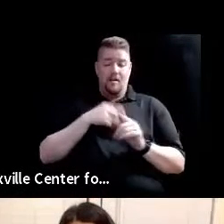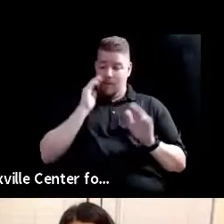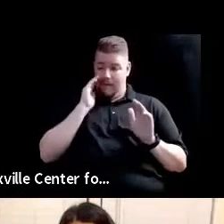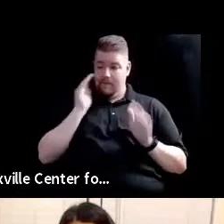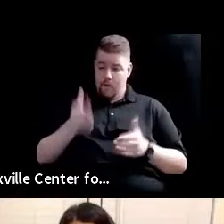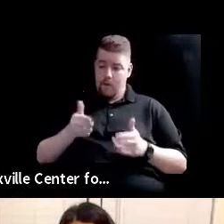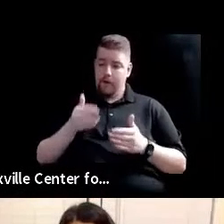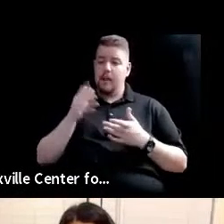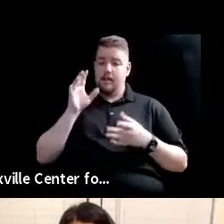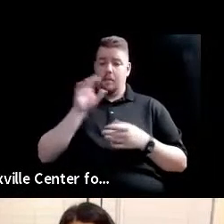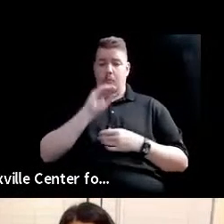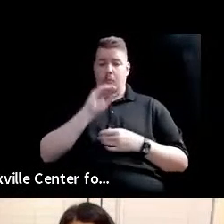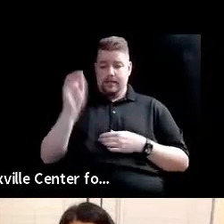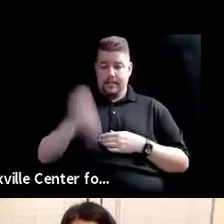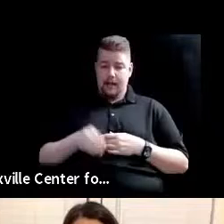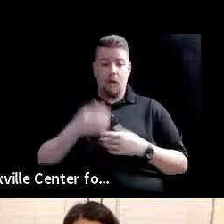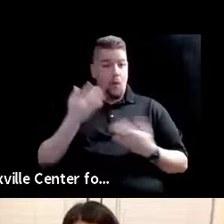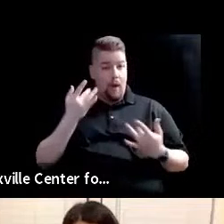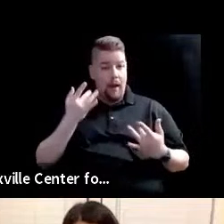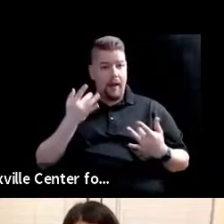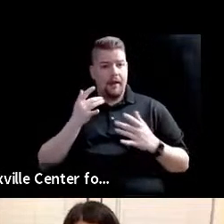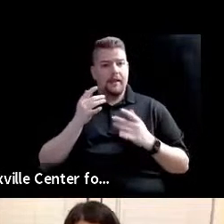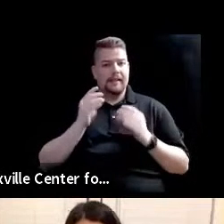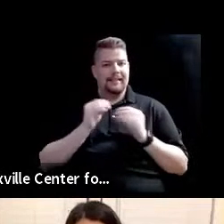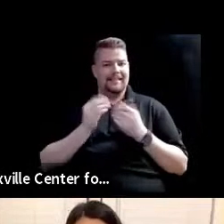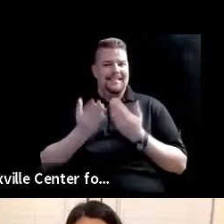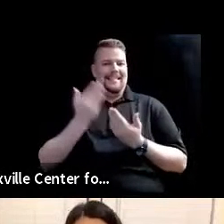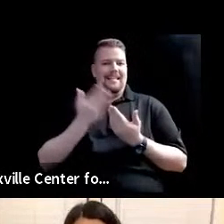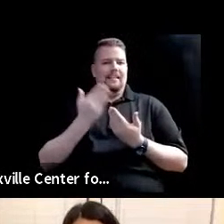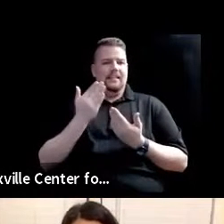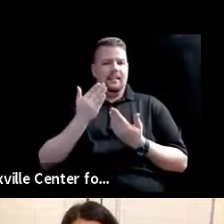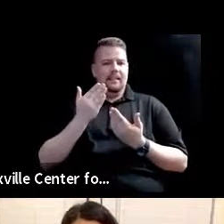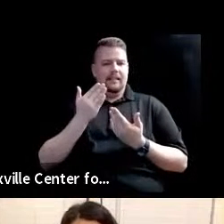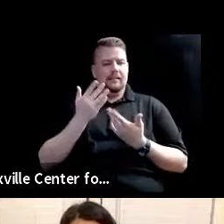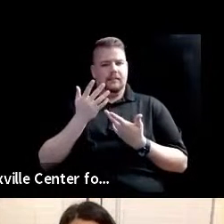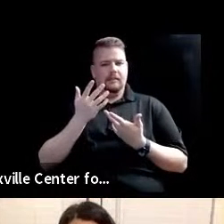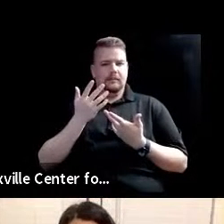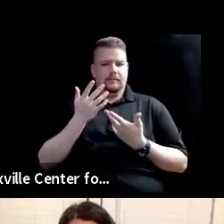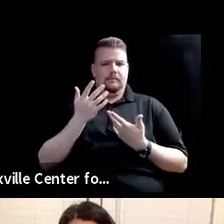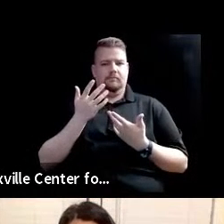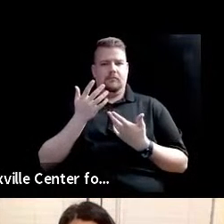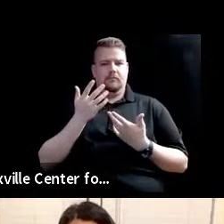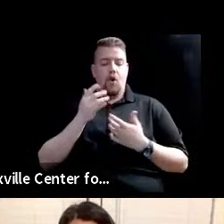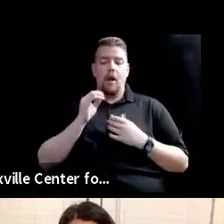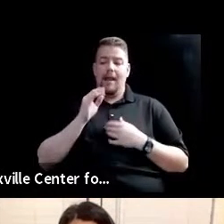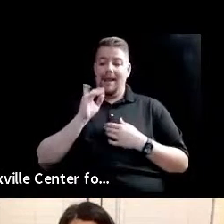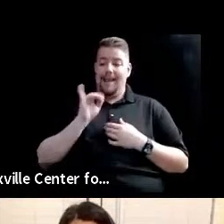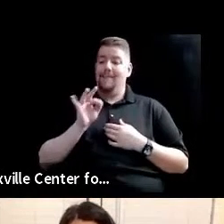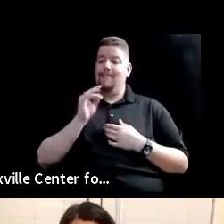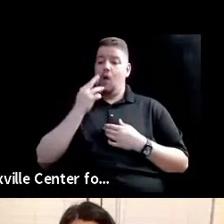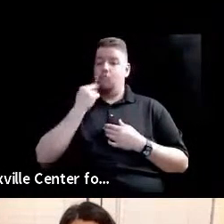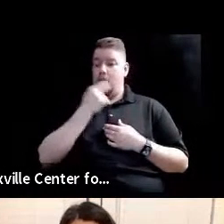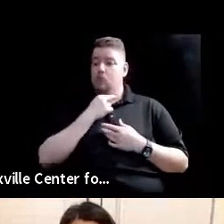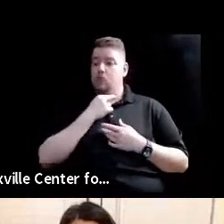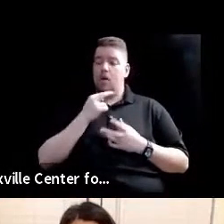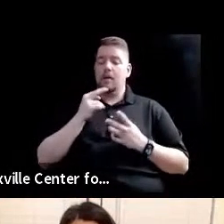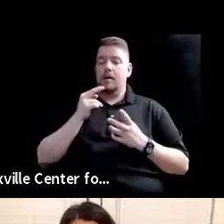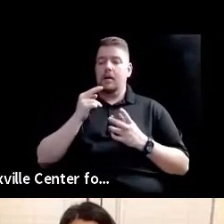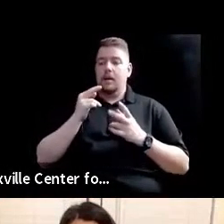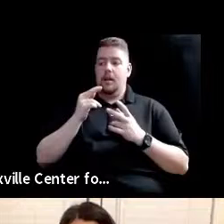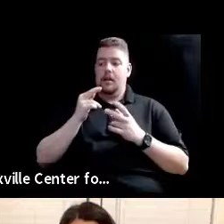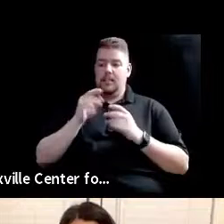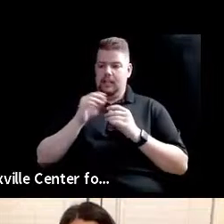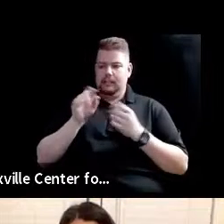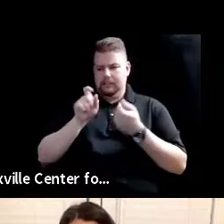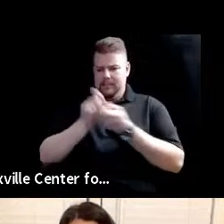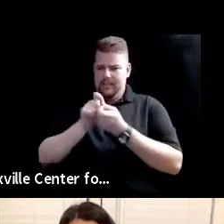on percentages, simply because it's pretty easy to determine if a restaurant is at a certain percentage or not.